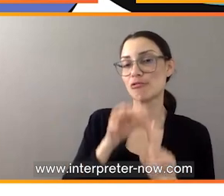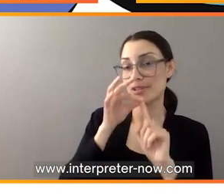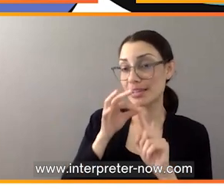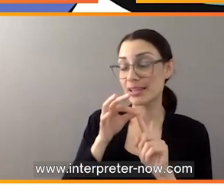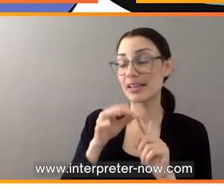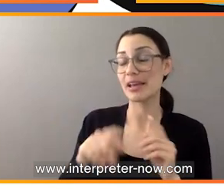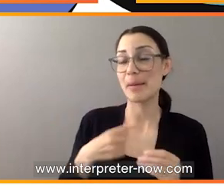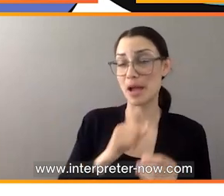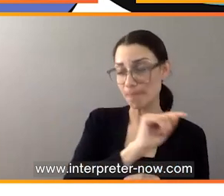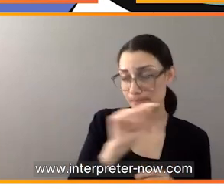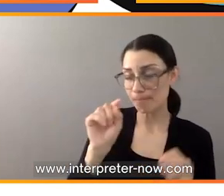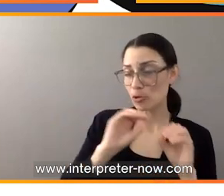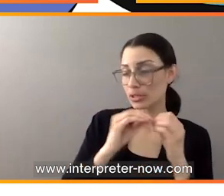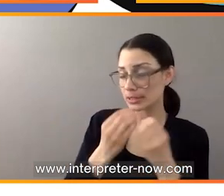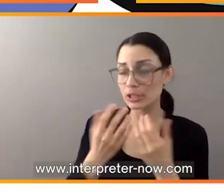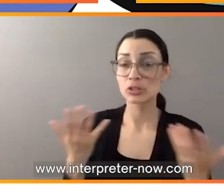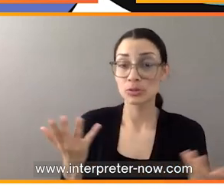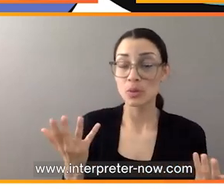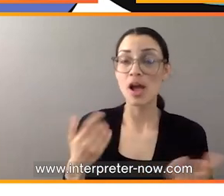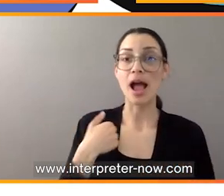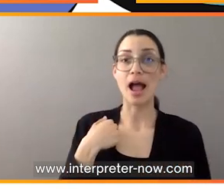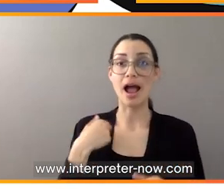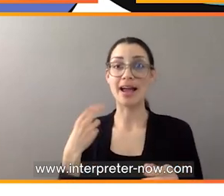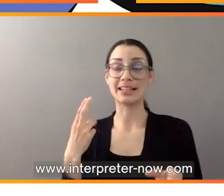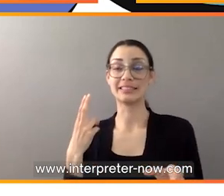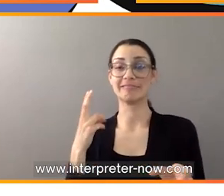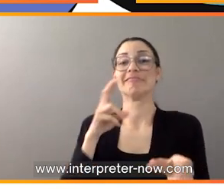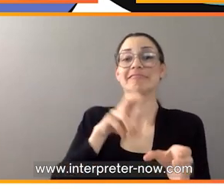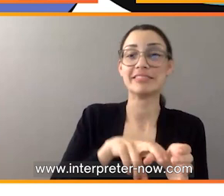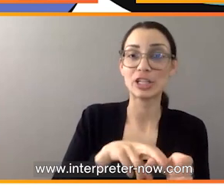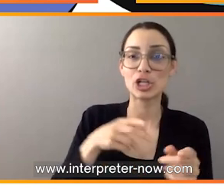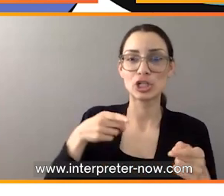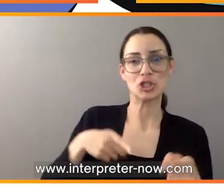think what was unique about these organizations is that